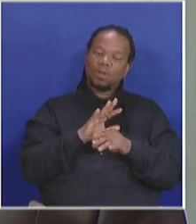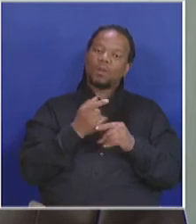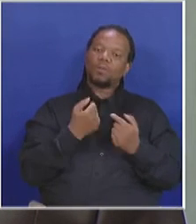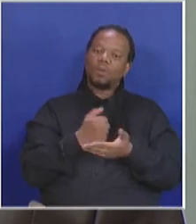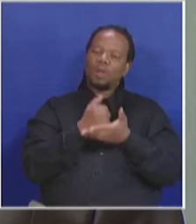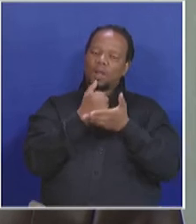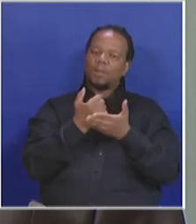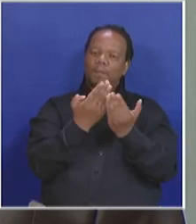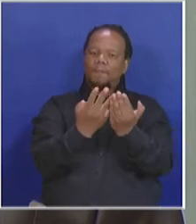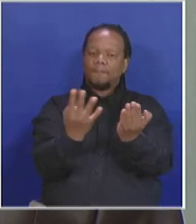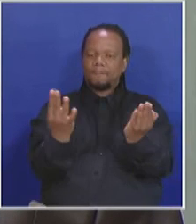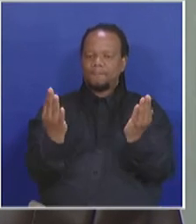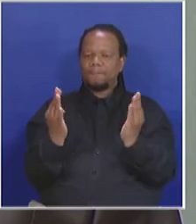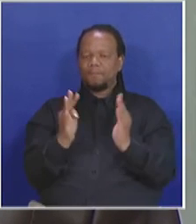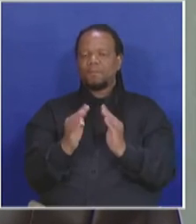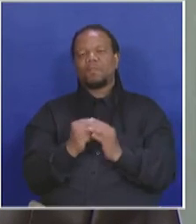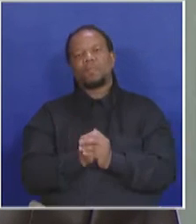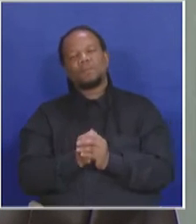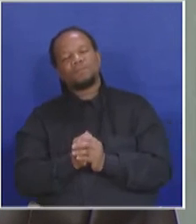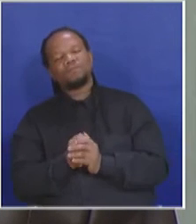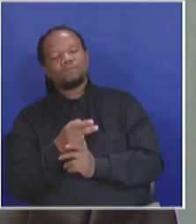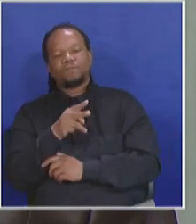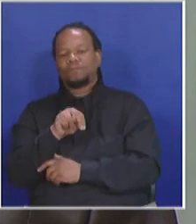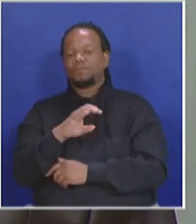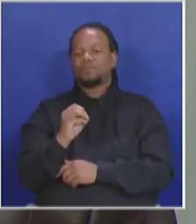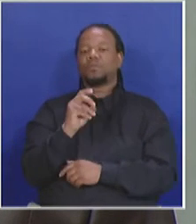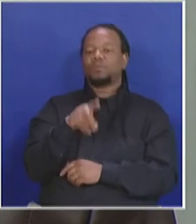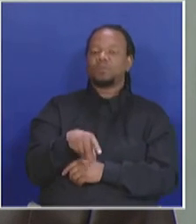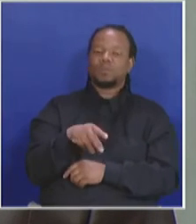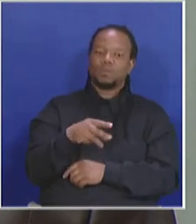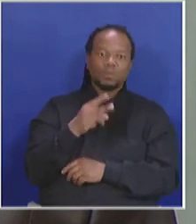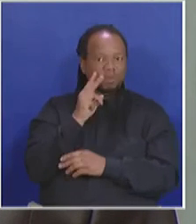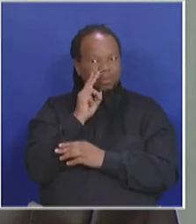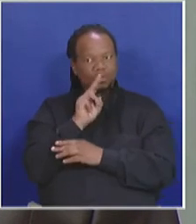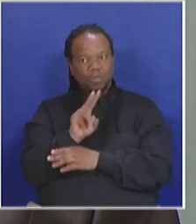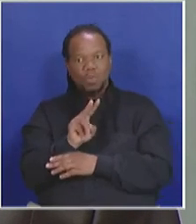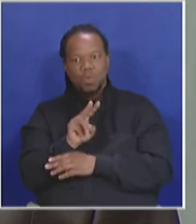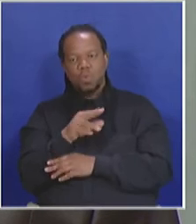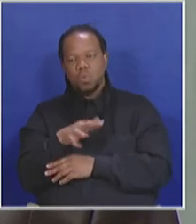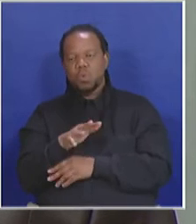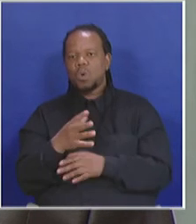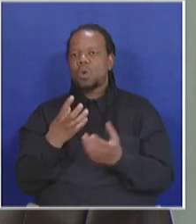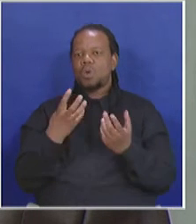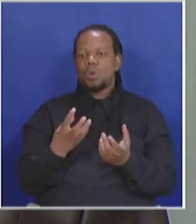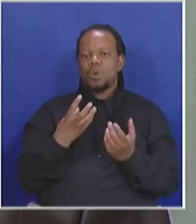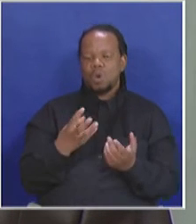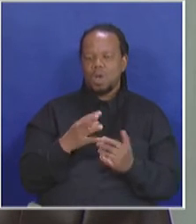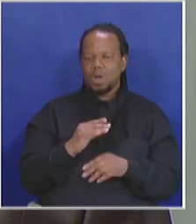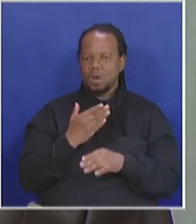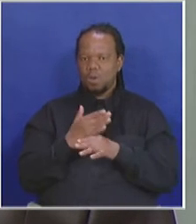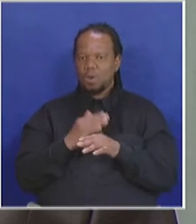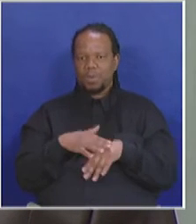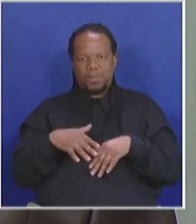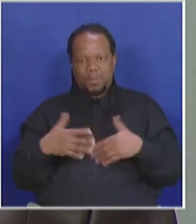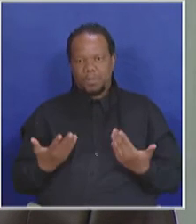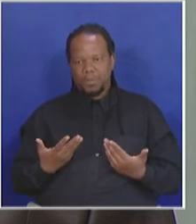The NCOP in its visit observed that unemployment and poverty is amongst the serious challenges that